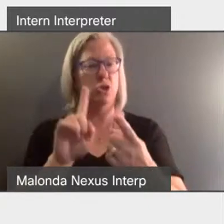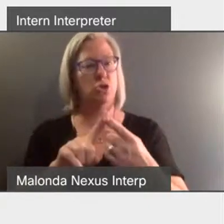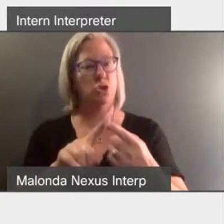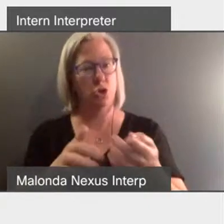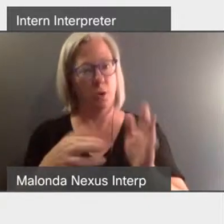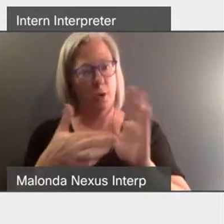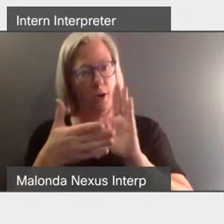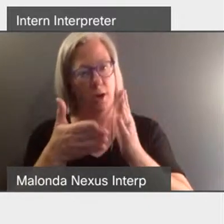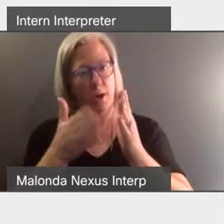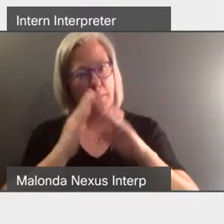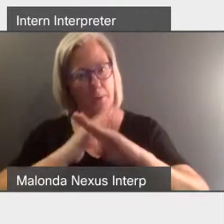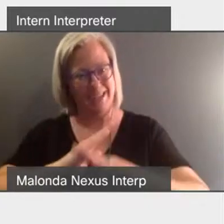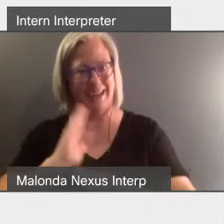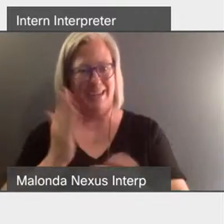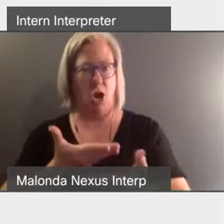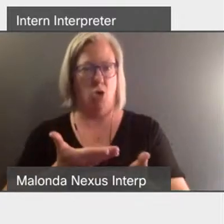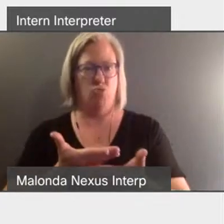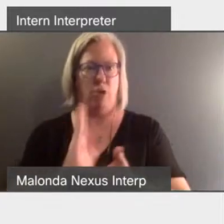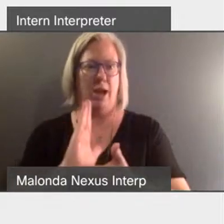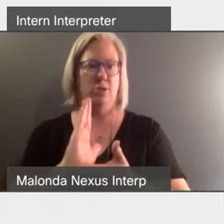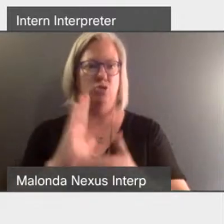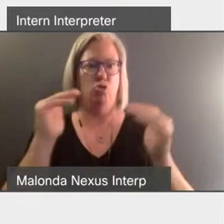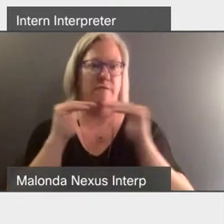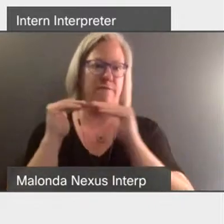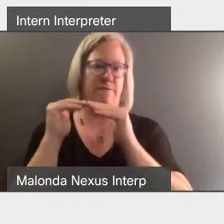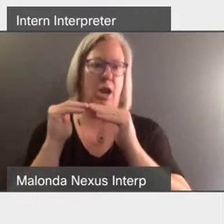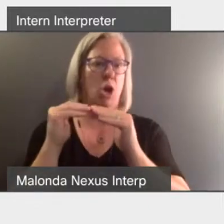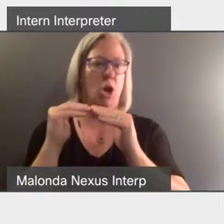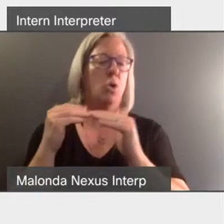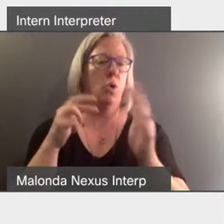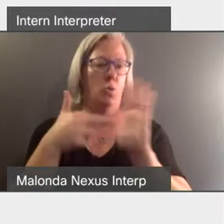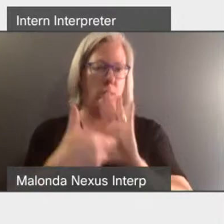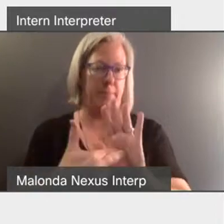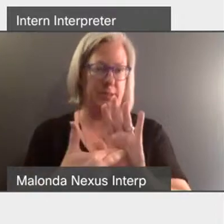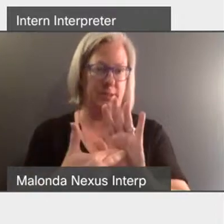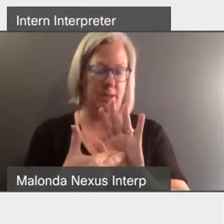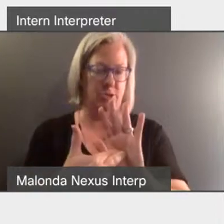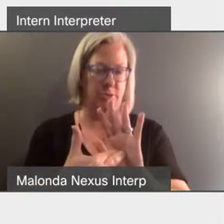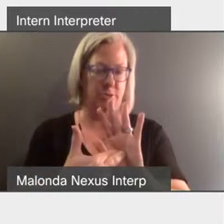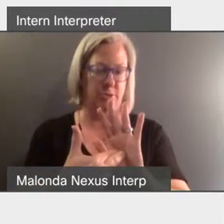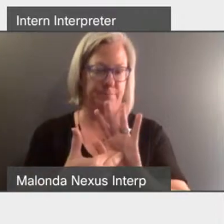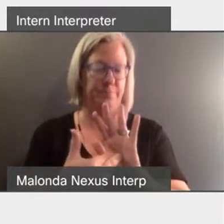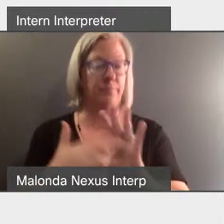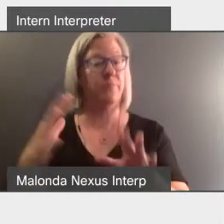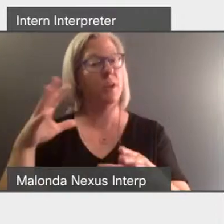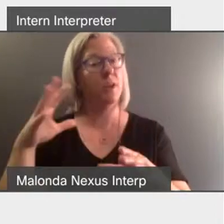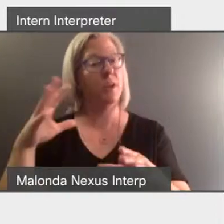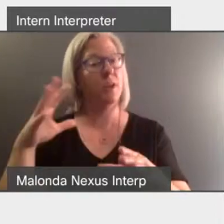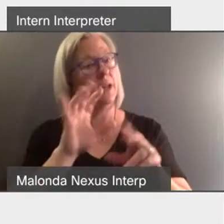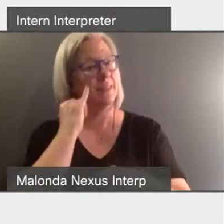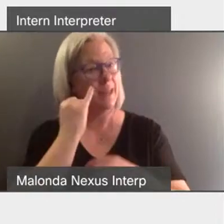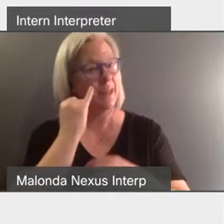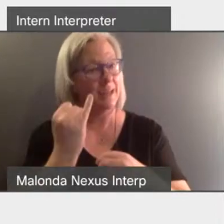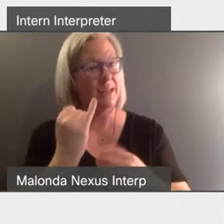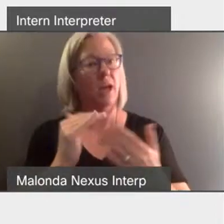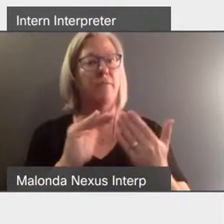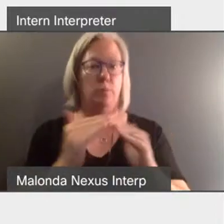fair representation. And central to these long-held values is the idea of